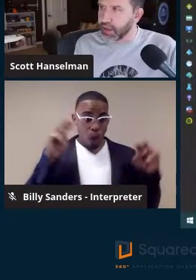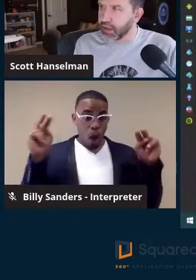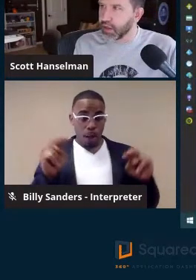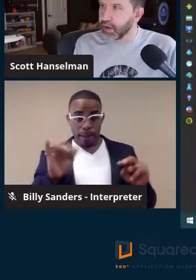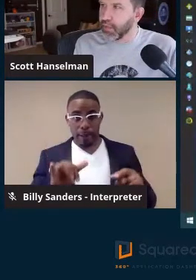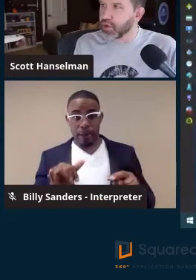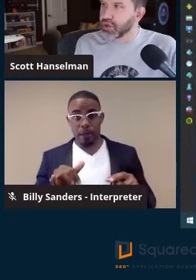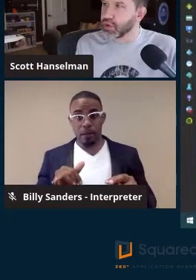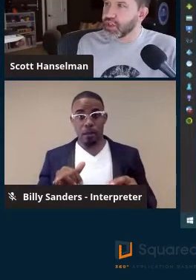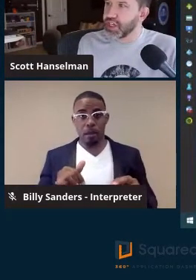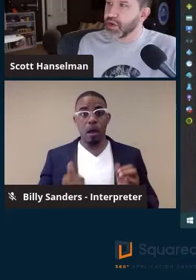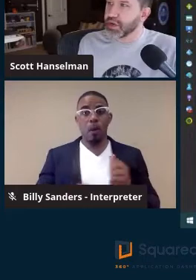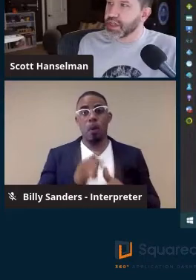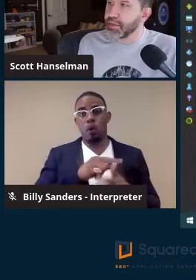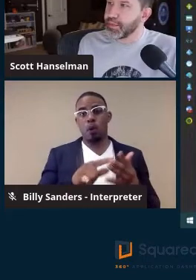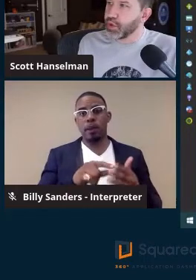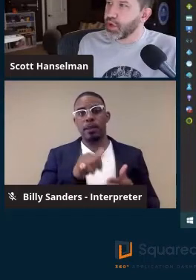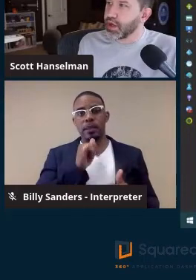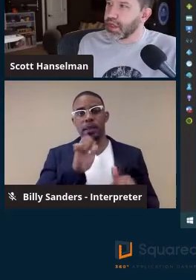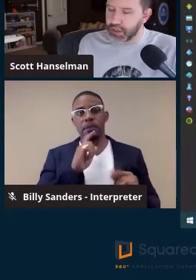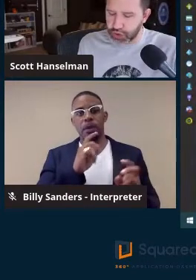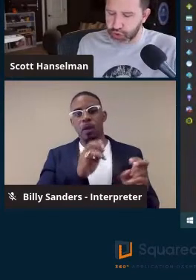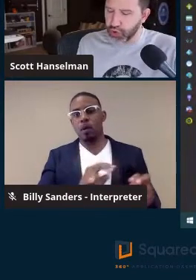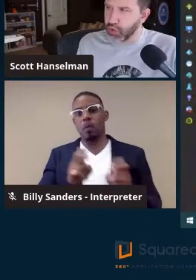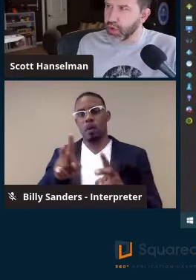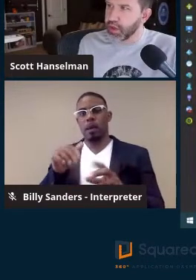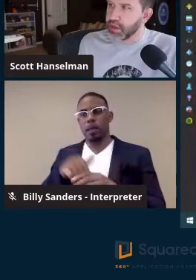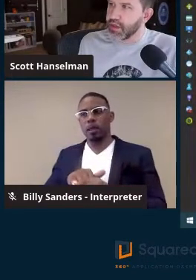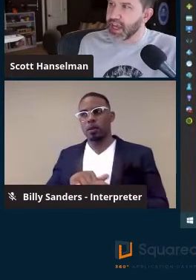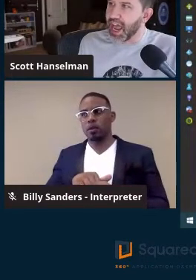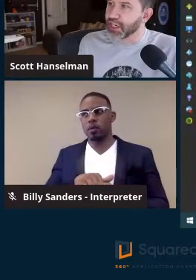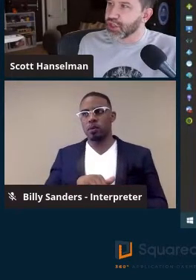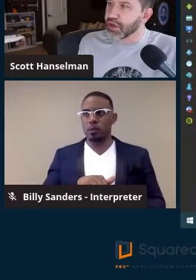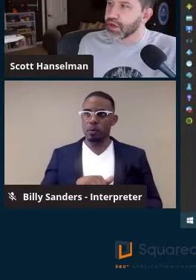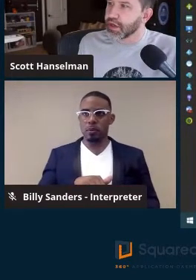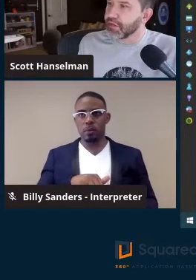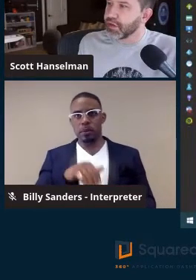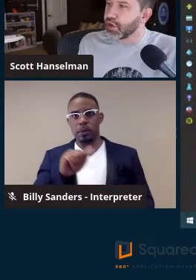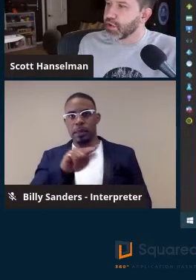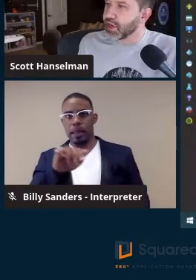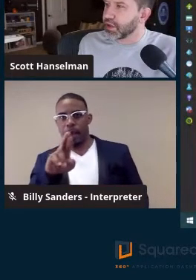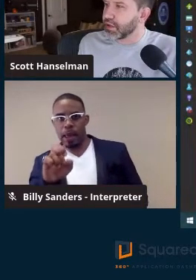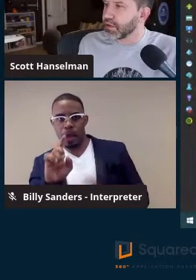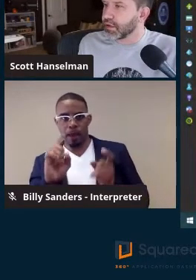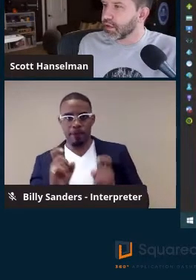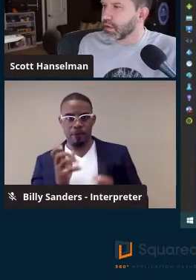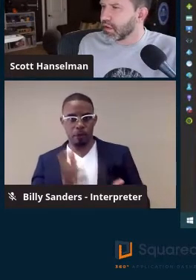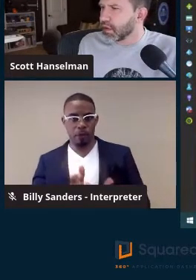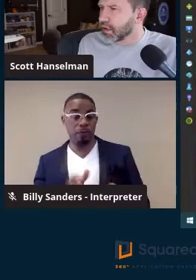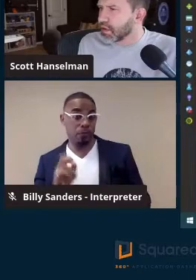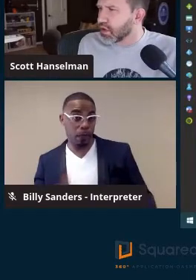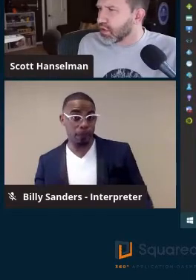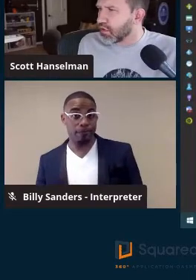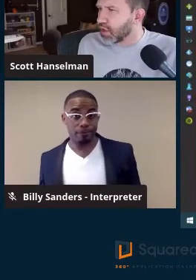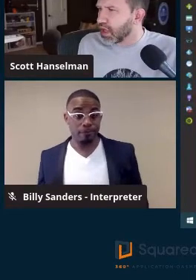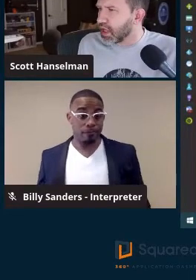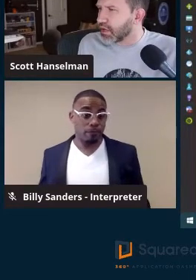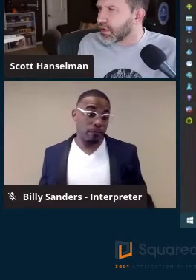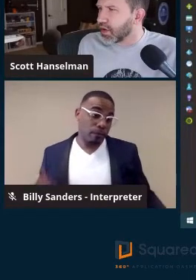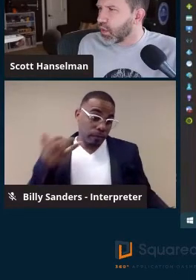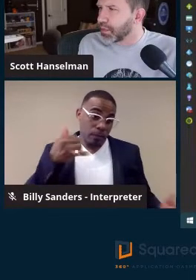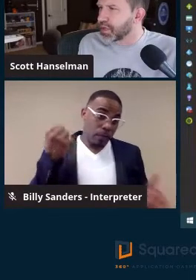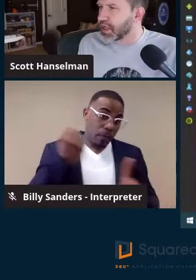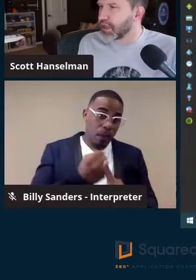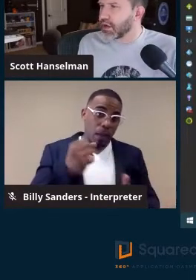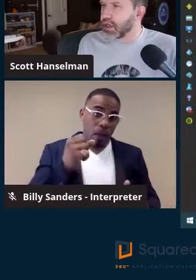that, most of those secrets can be put into the Azure configuration. So if we hit